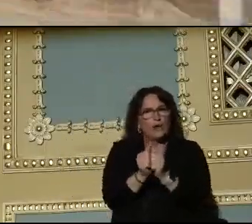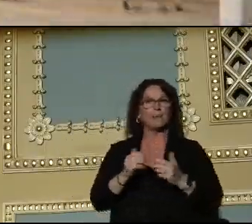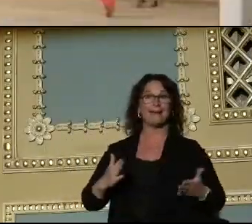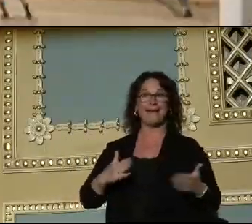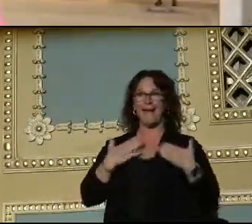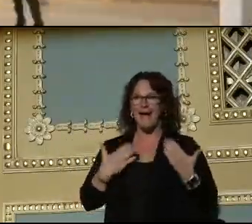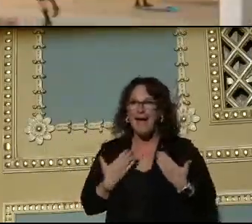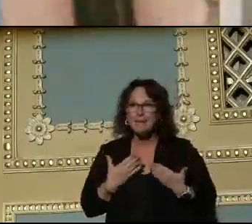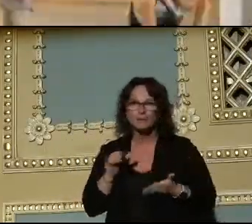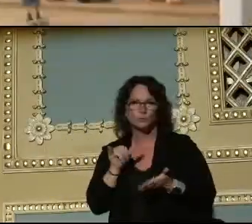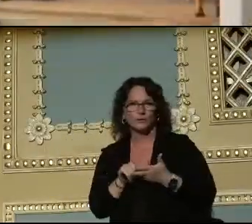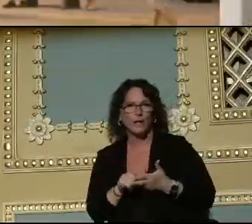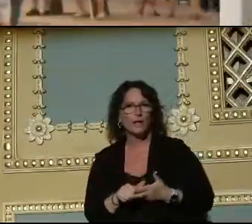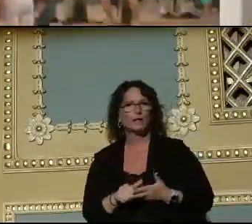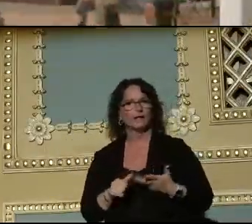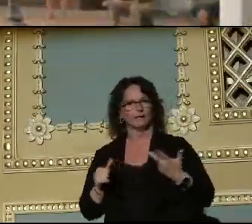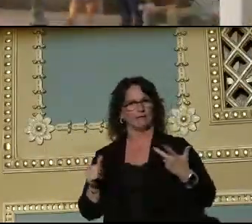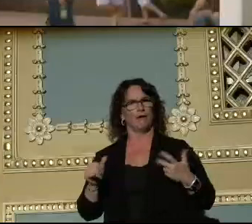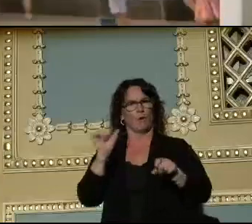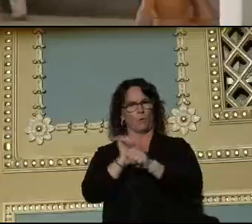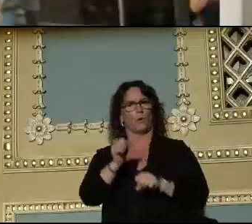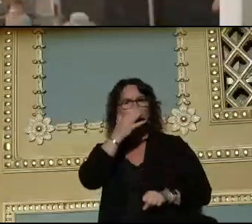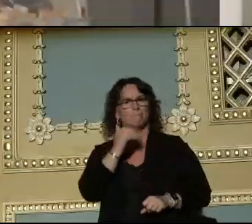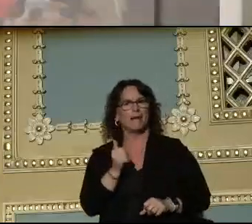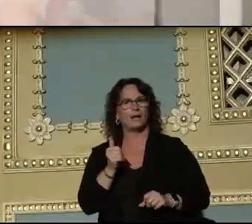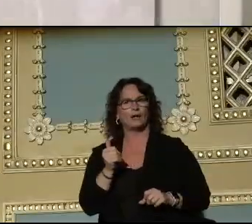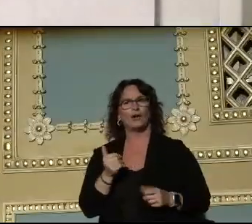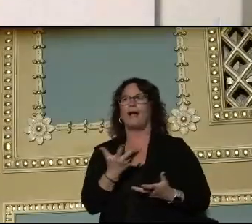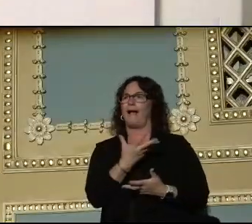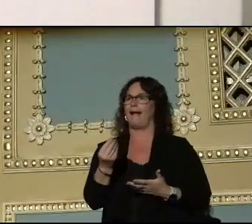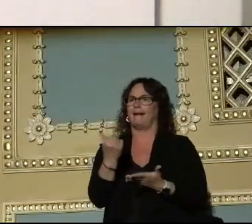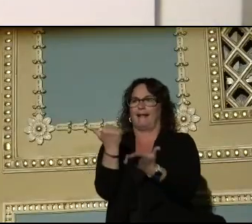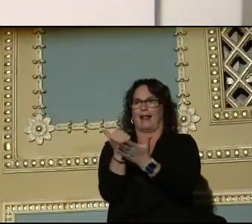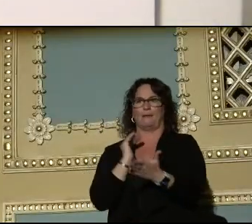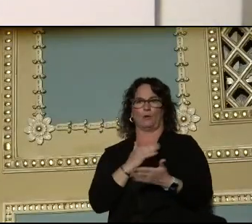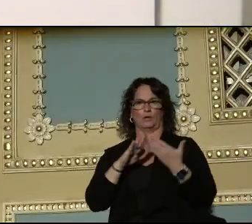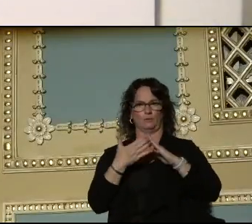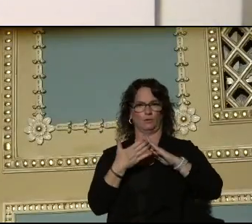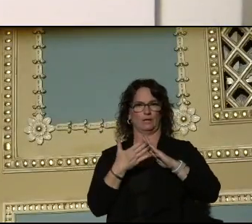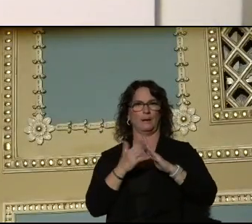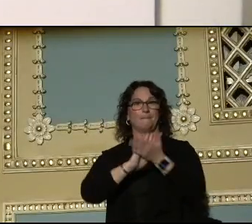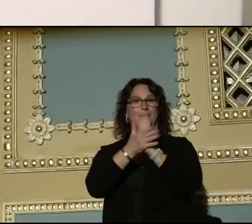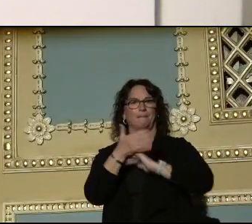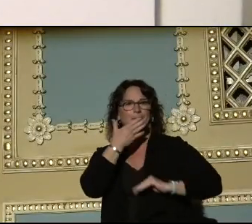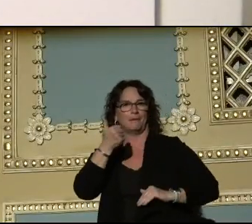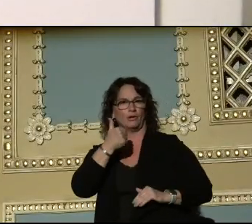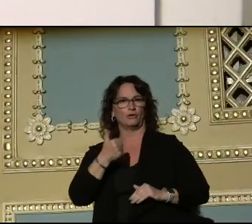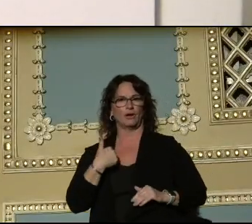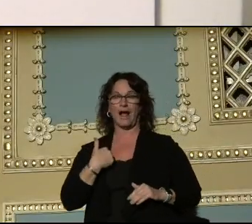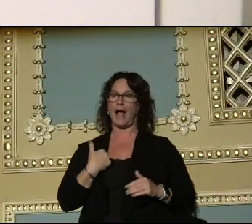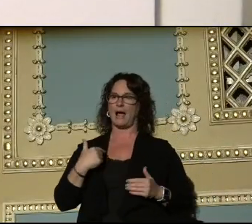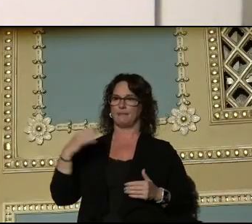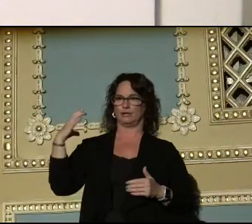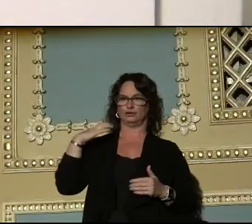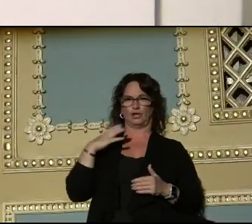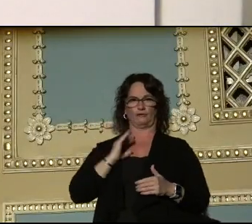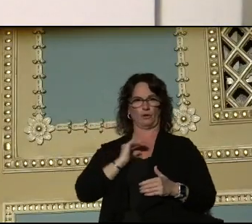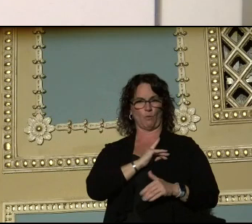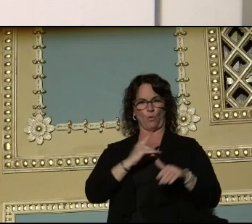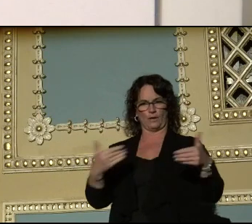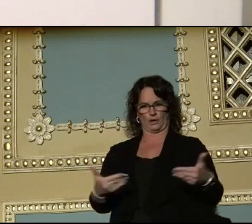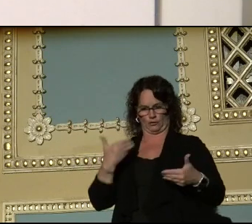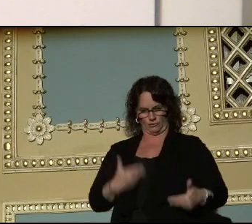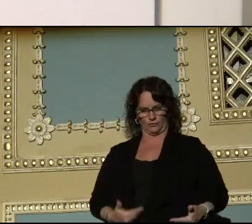are more productive and enrich our community. I serve here as chair of the board because I want our community to